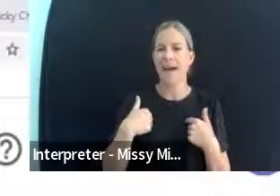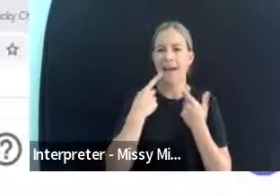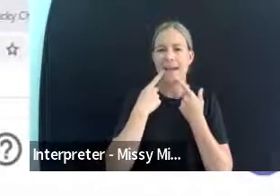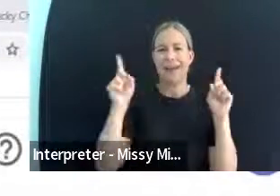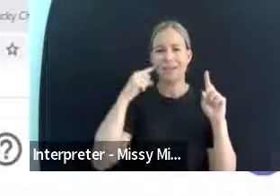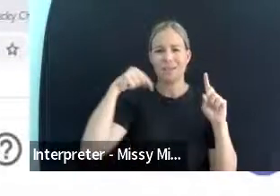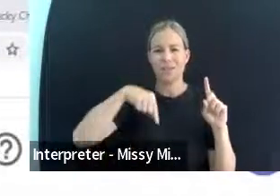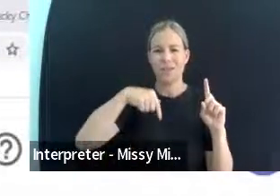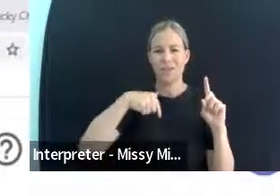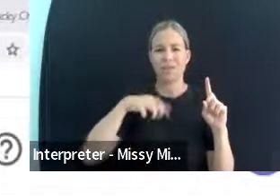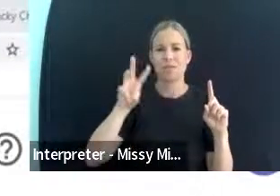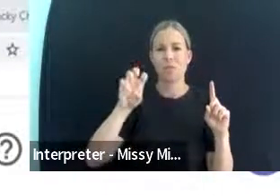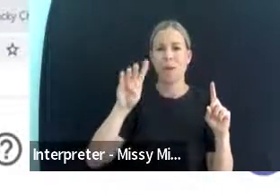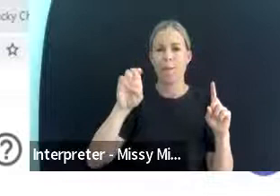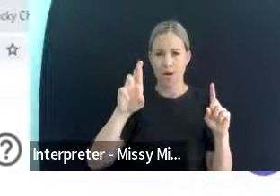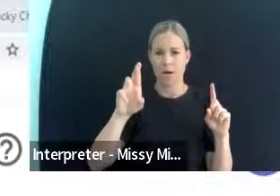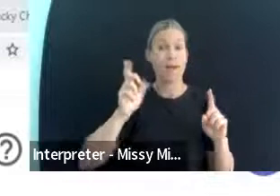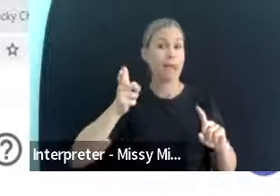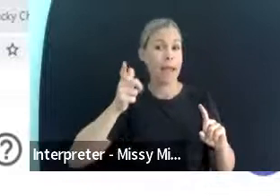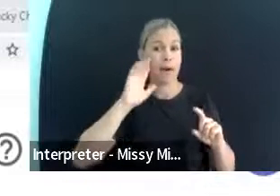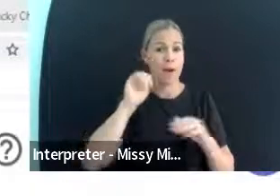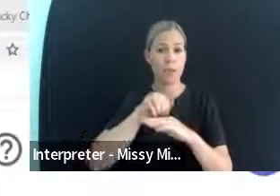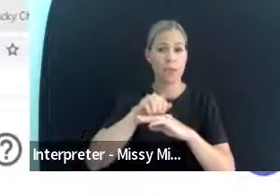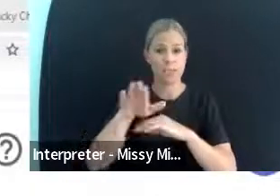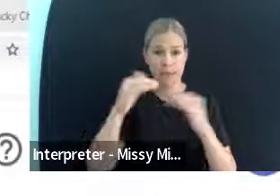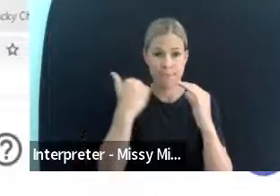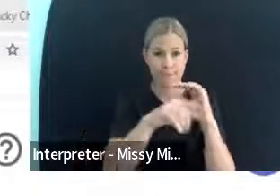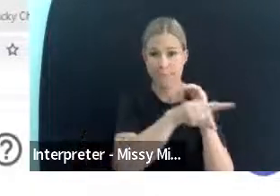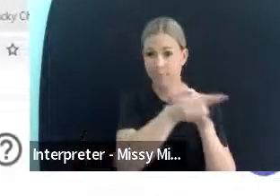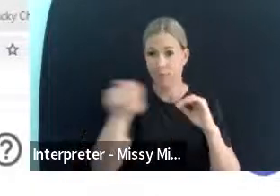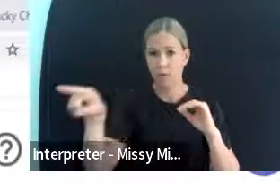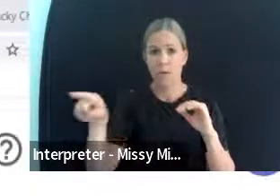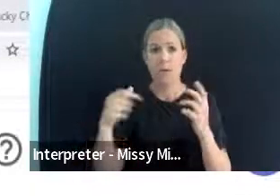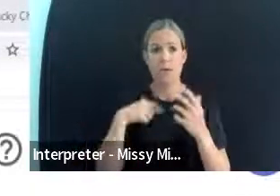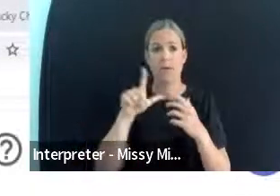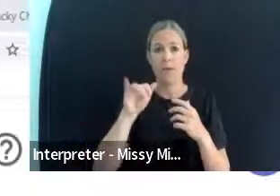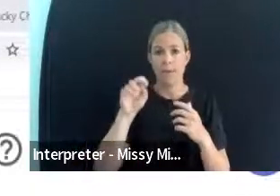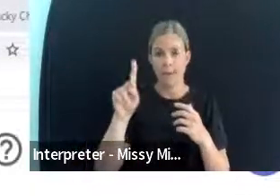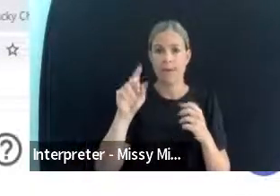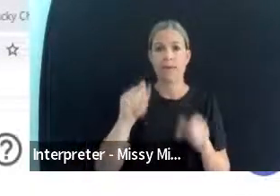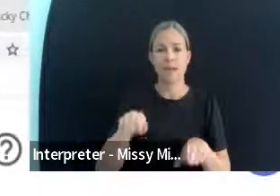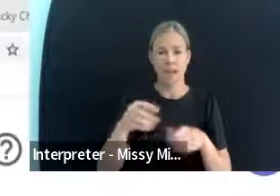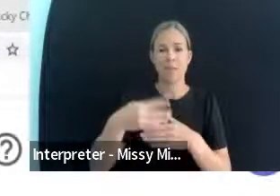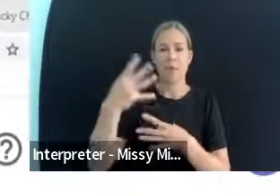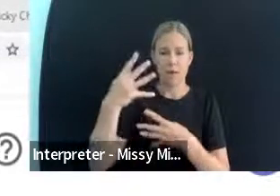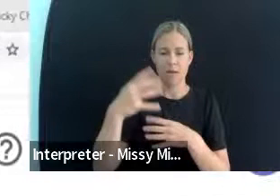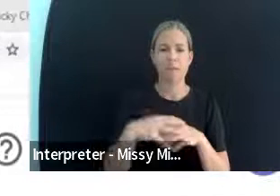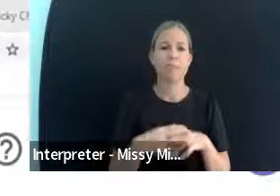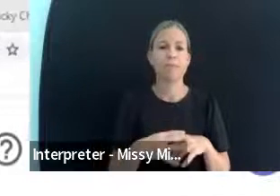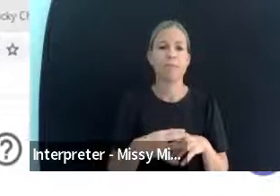and I will send you all the link again after the training. I can also copy and paste